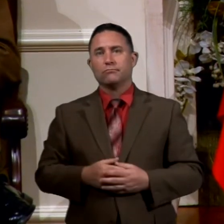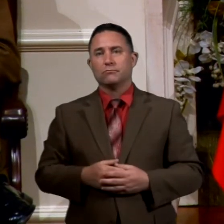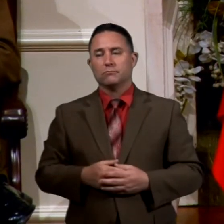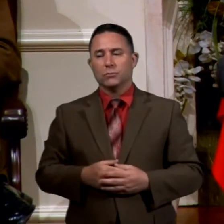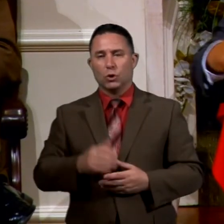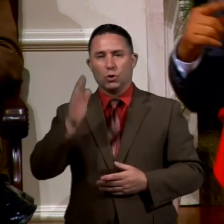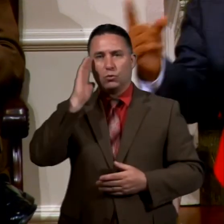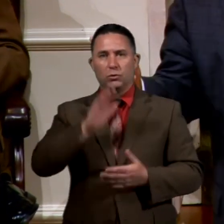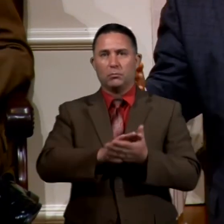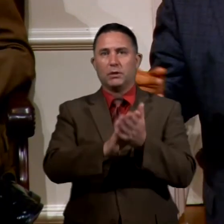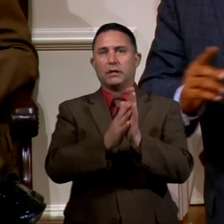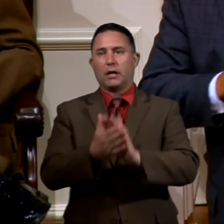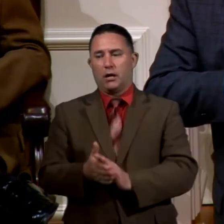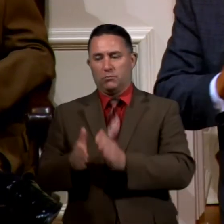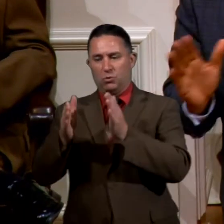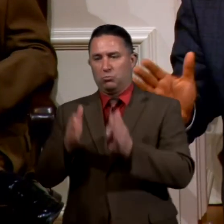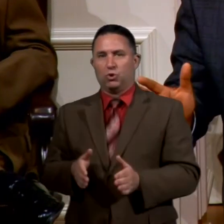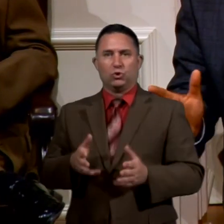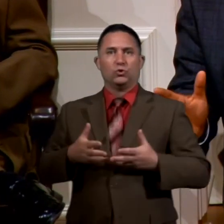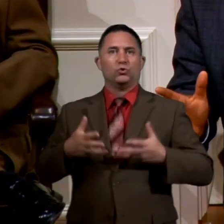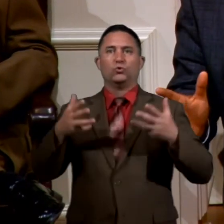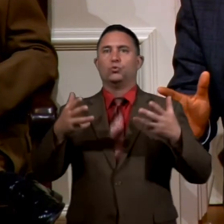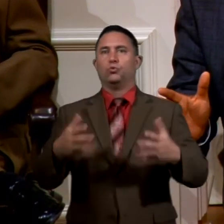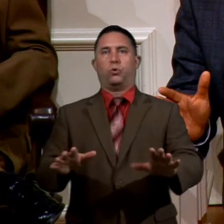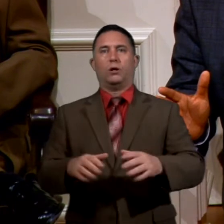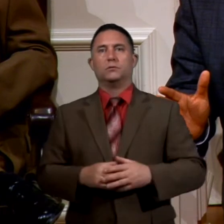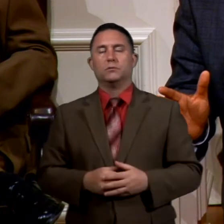you will turn into somebody you never want to become.